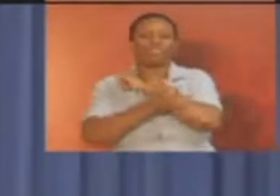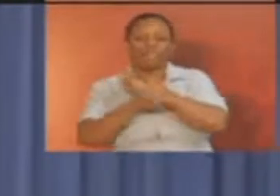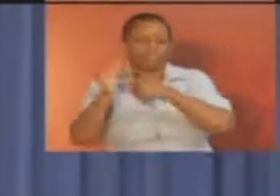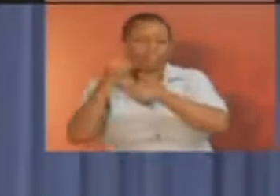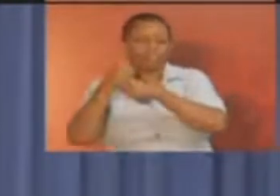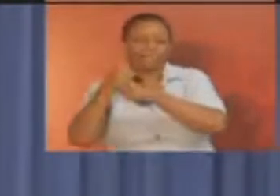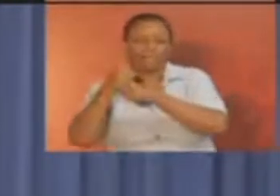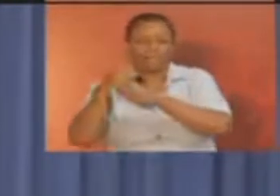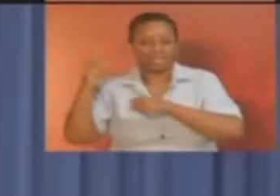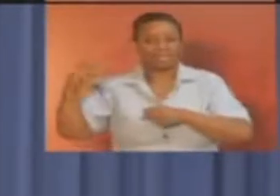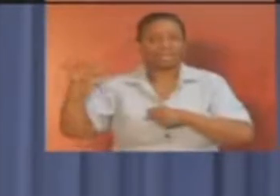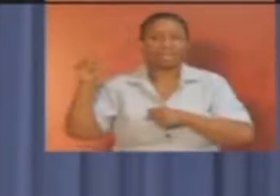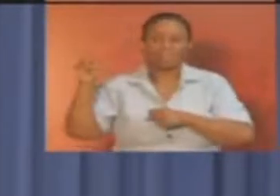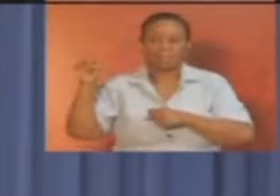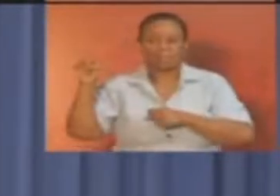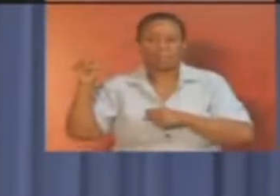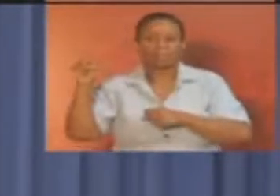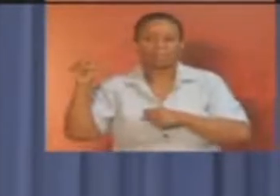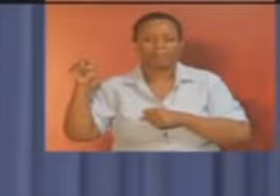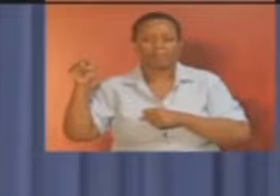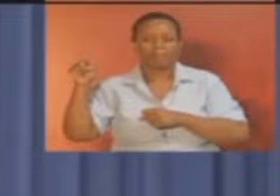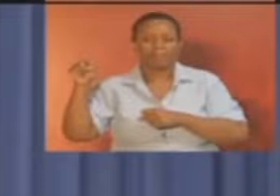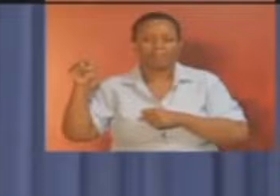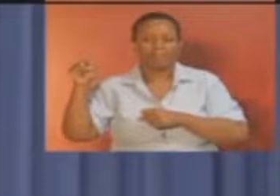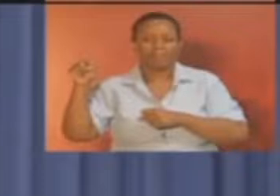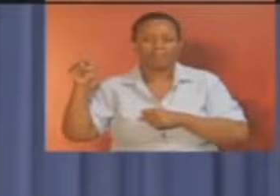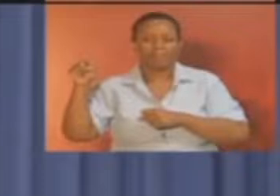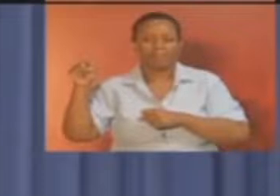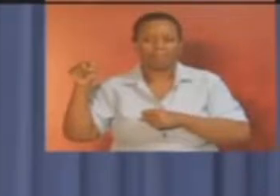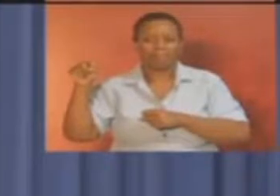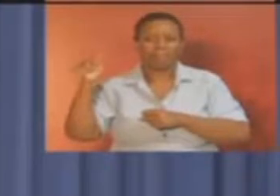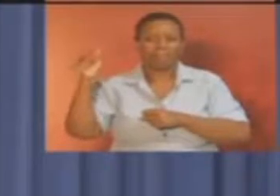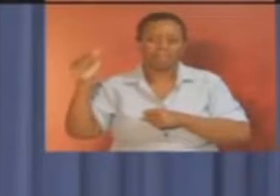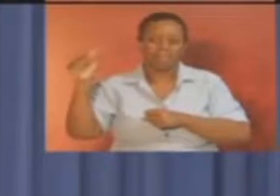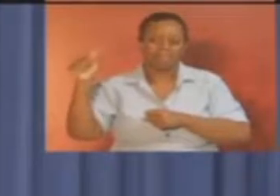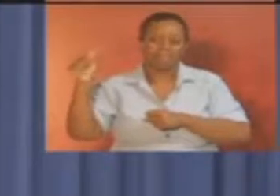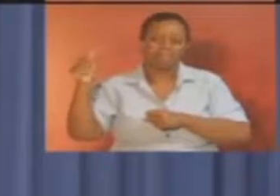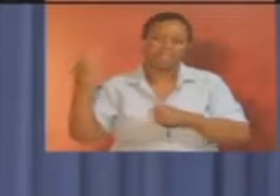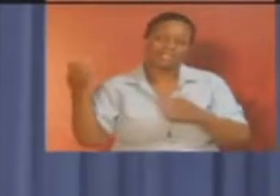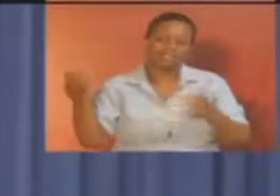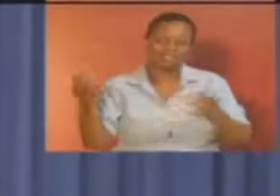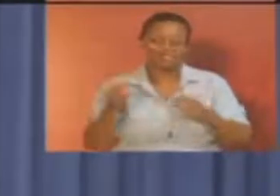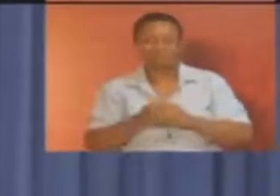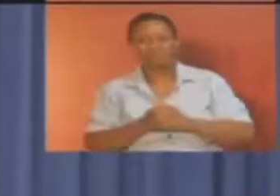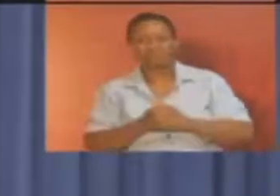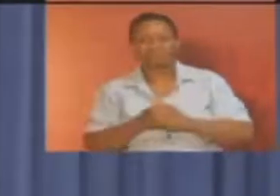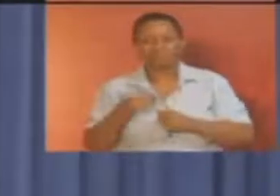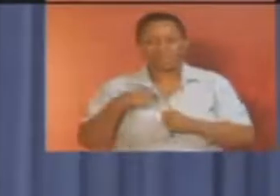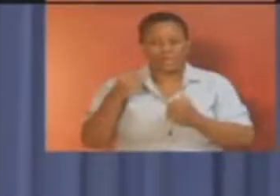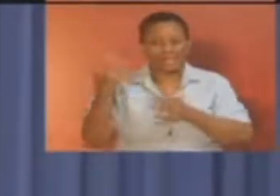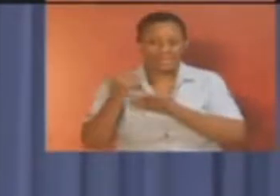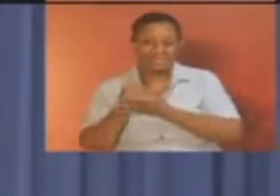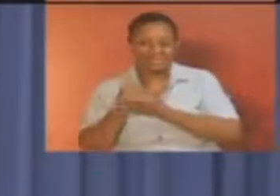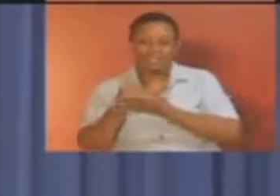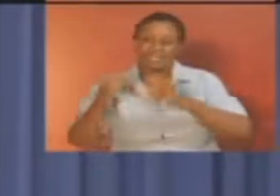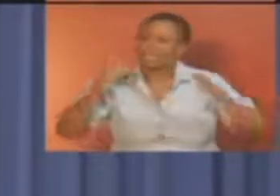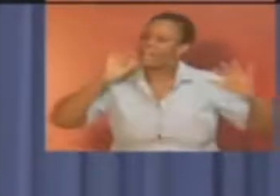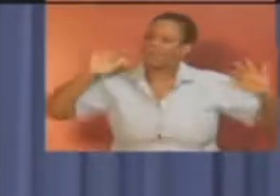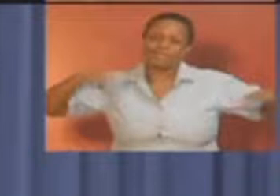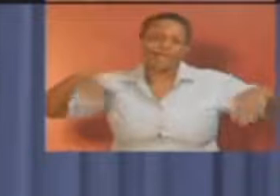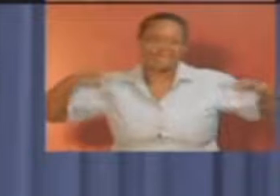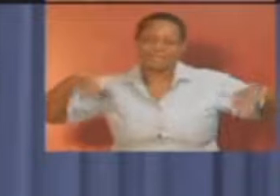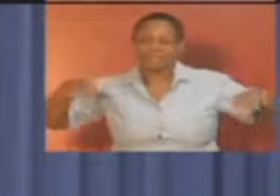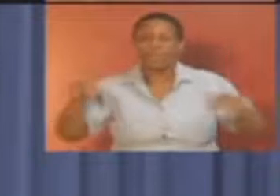of us who were not in that country could not access it. And the same thing happened in the UK for another vaccine, which was